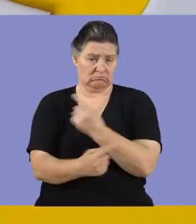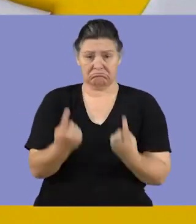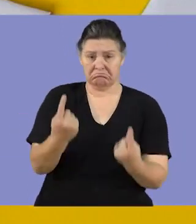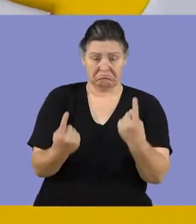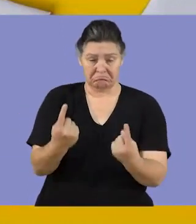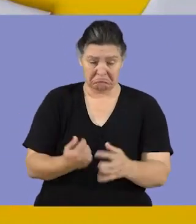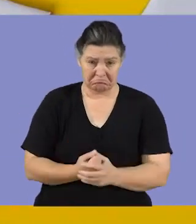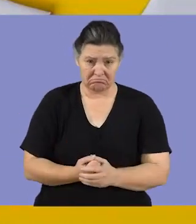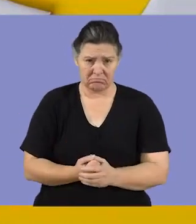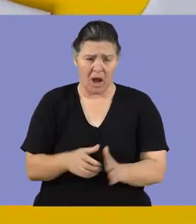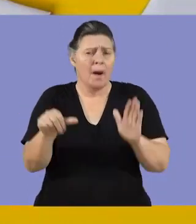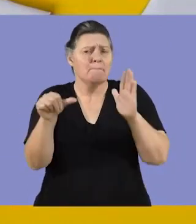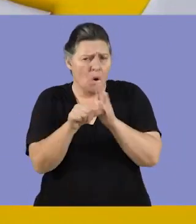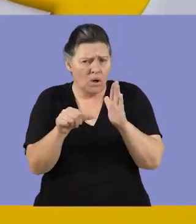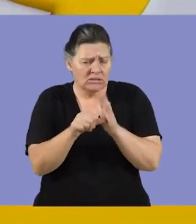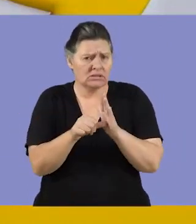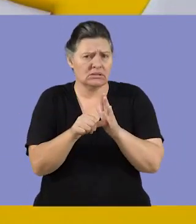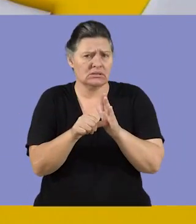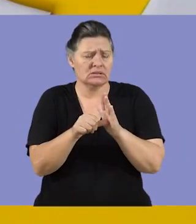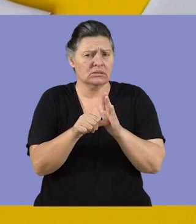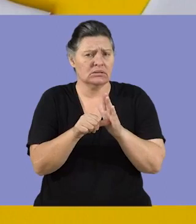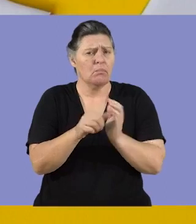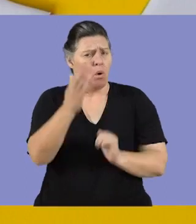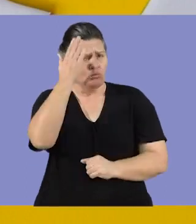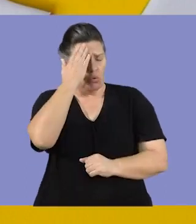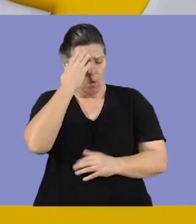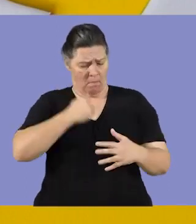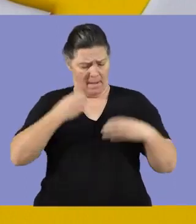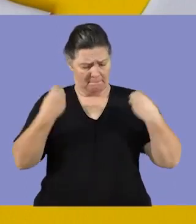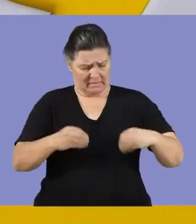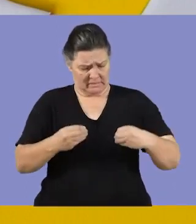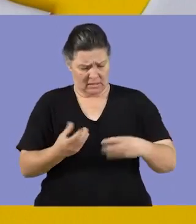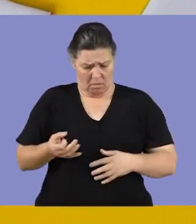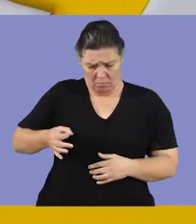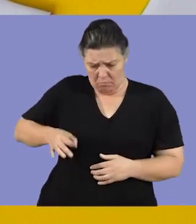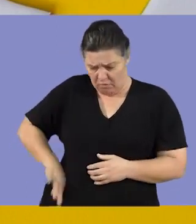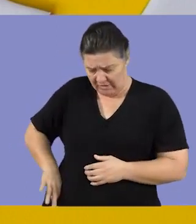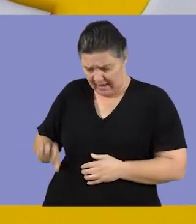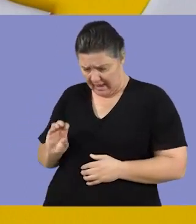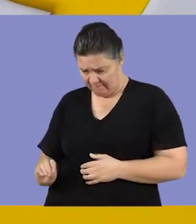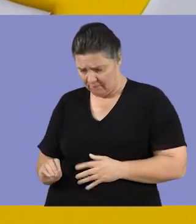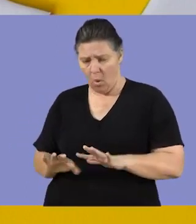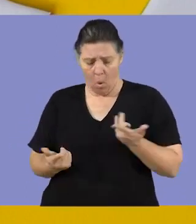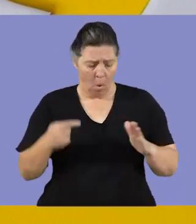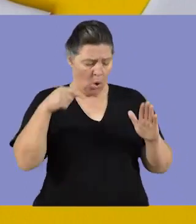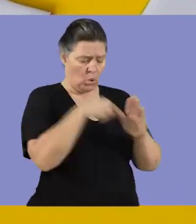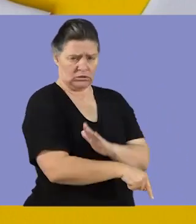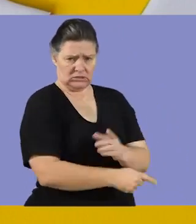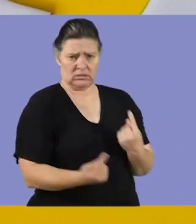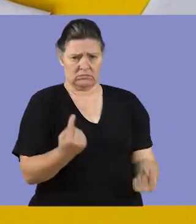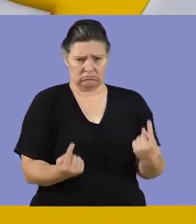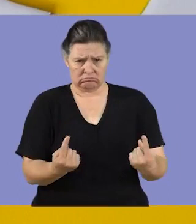running at a loss? It is very important if you want to know whether you are making a profit or a loss that